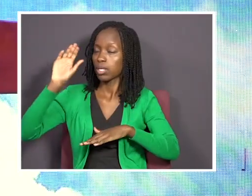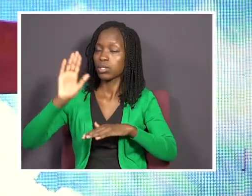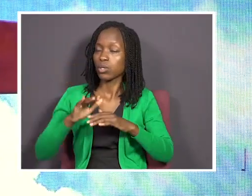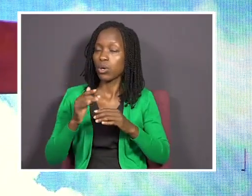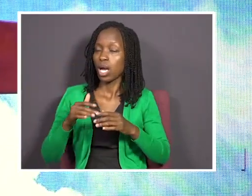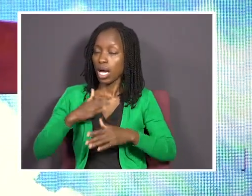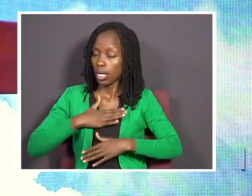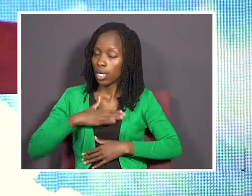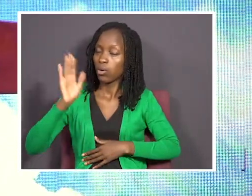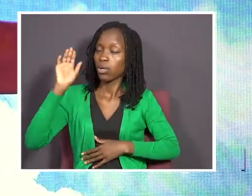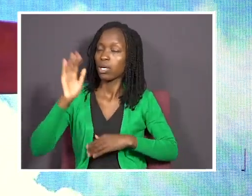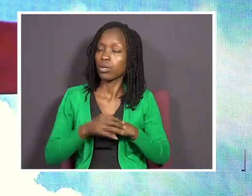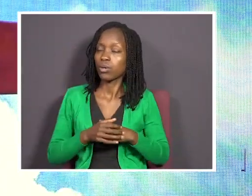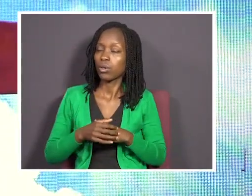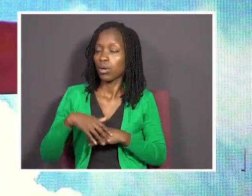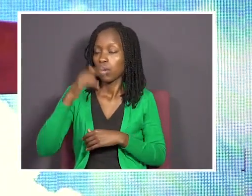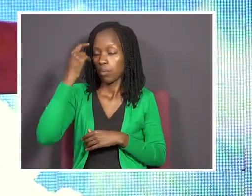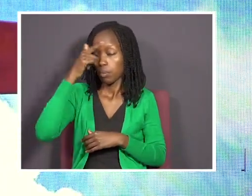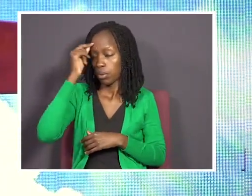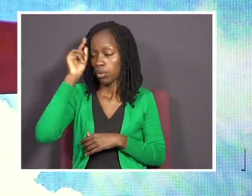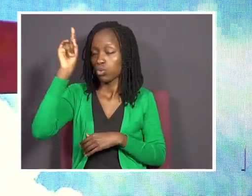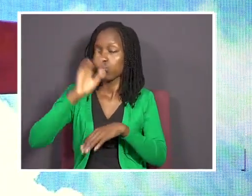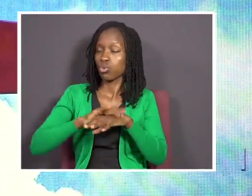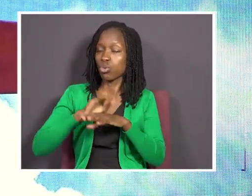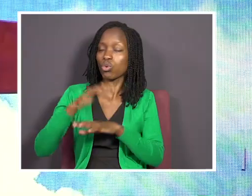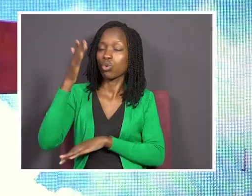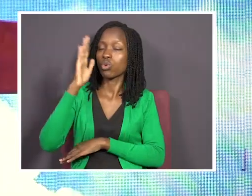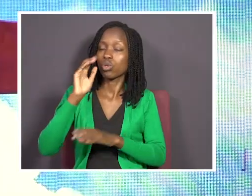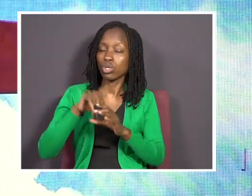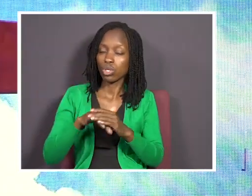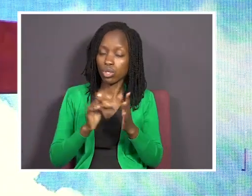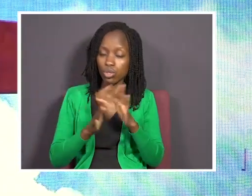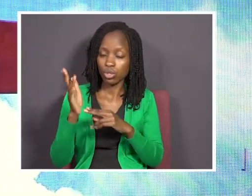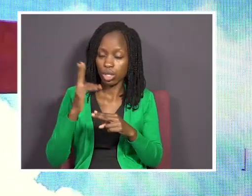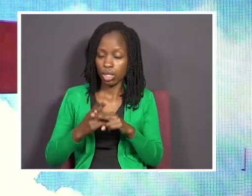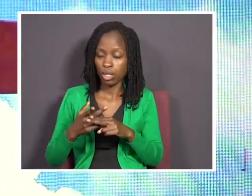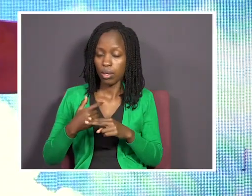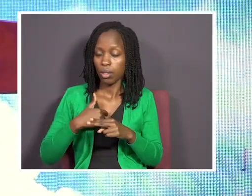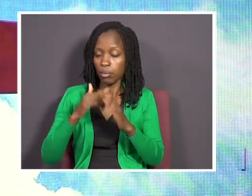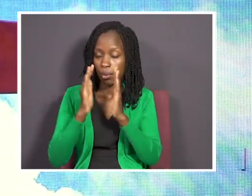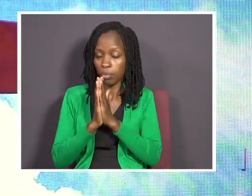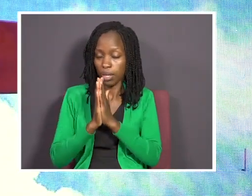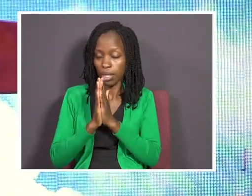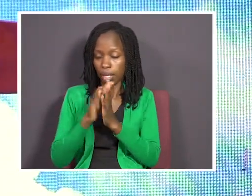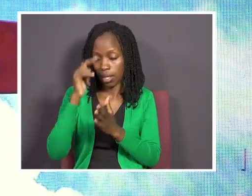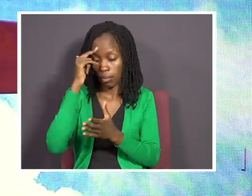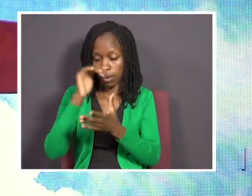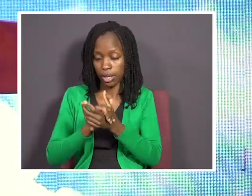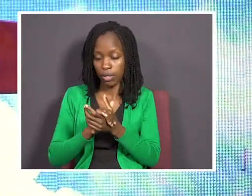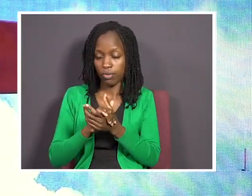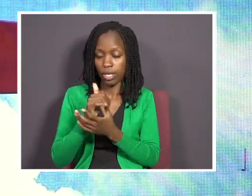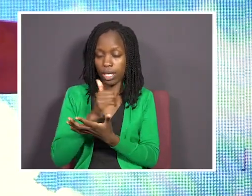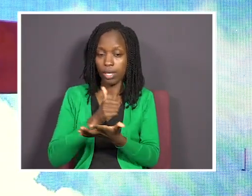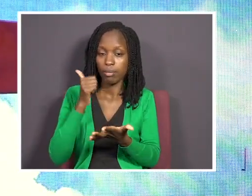you, and I honor you, for you are a good God. It's in Jesus' name I have prayed, and